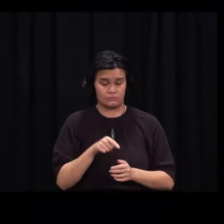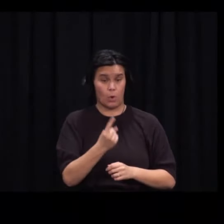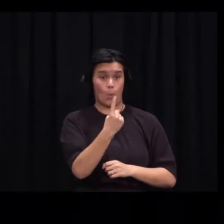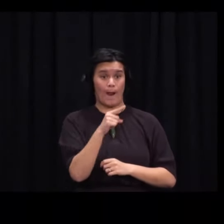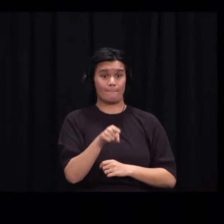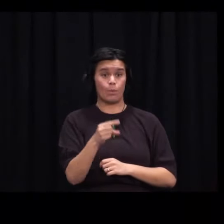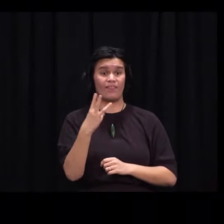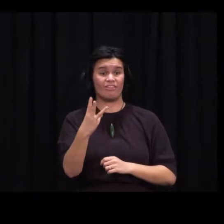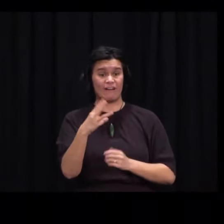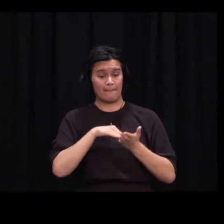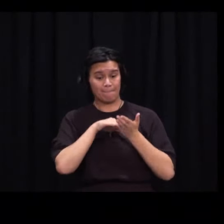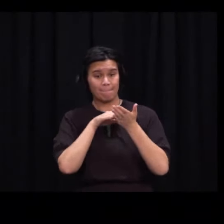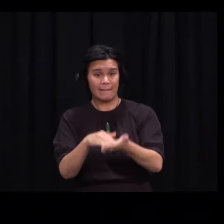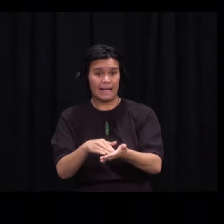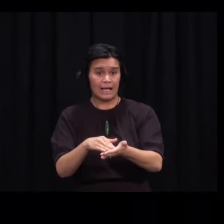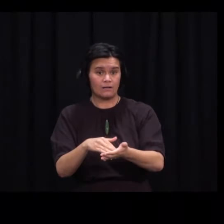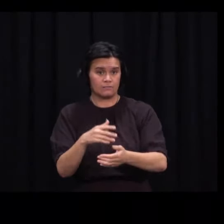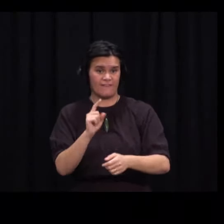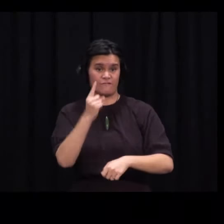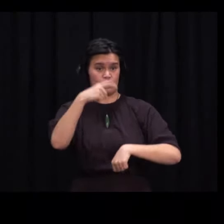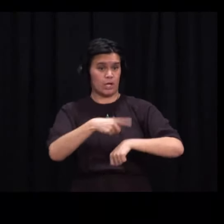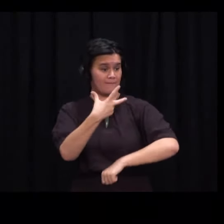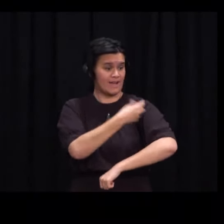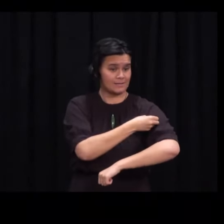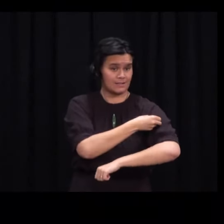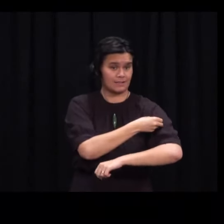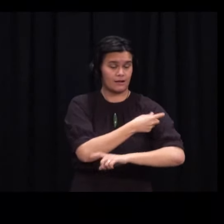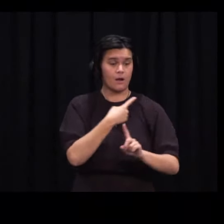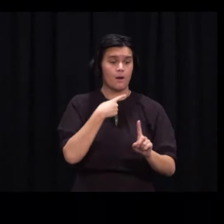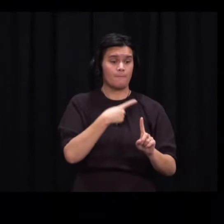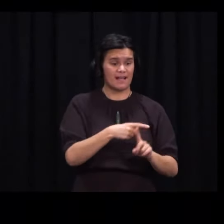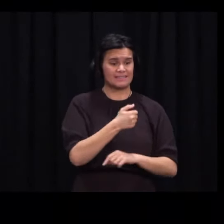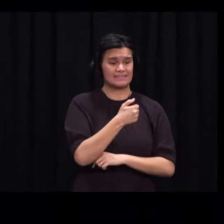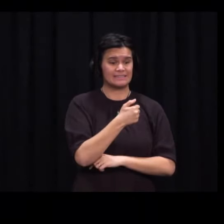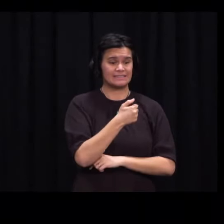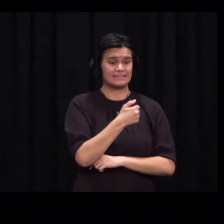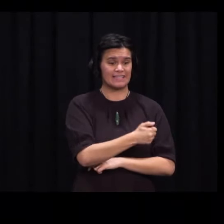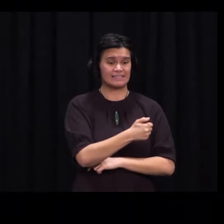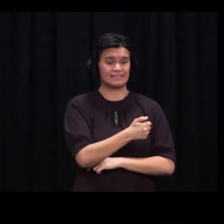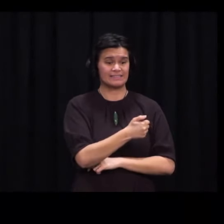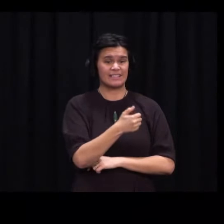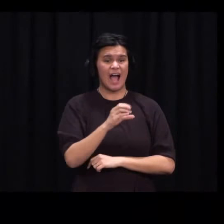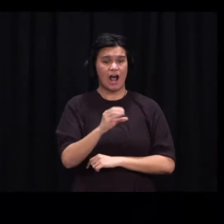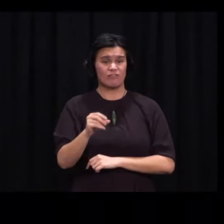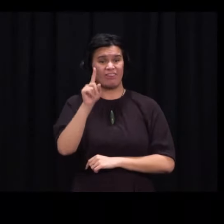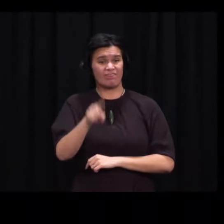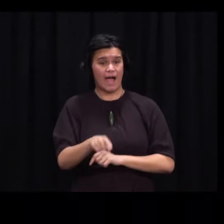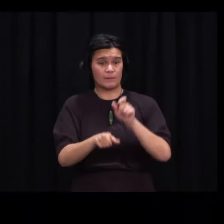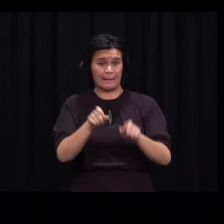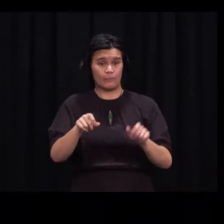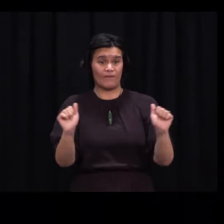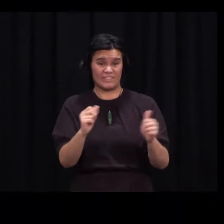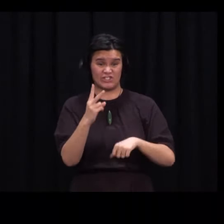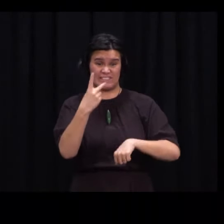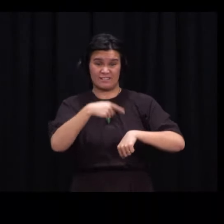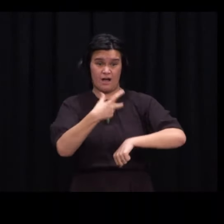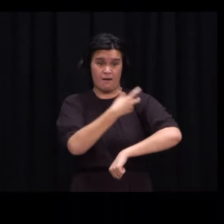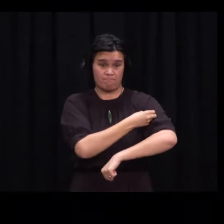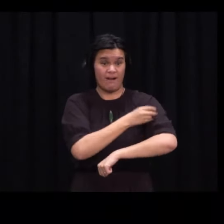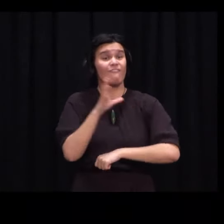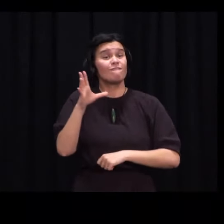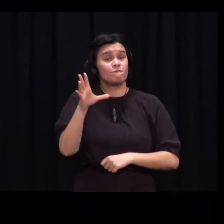vaccine, and provided a further 660,000 people with their second dose. Almost all cases in the last 14 days have